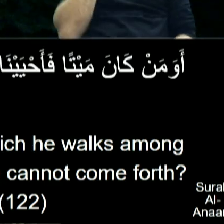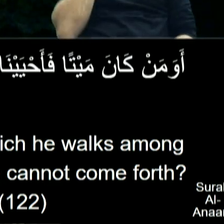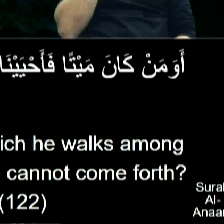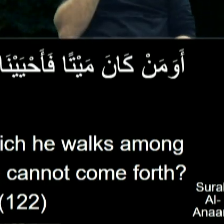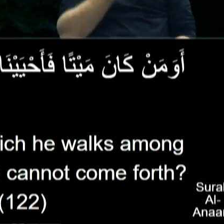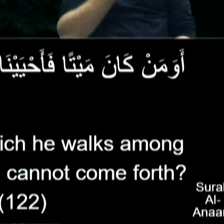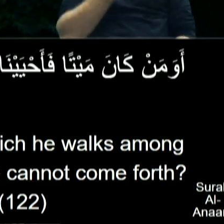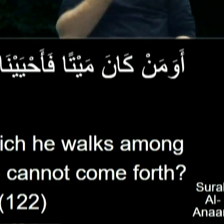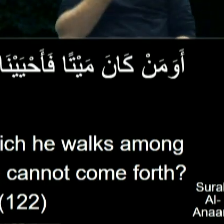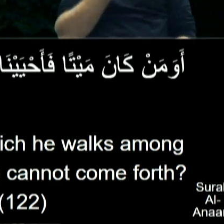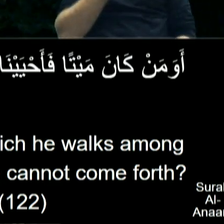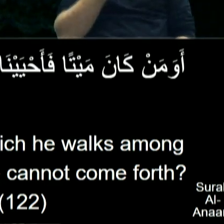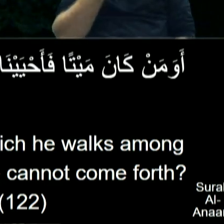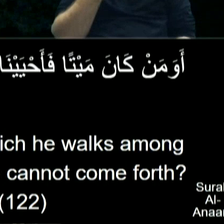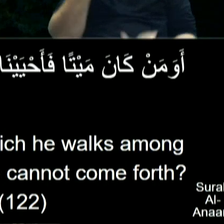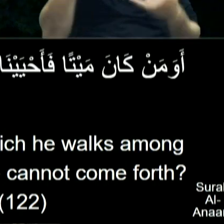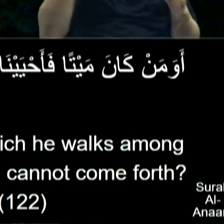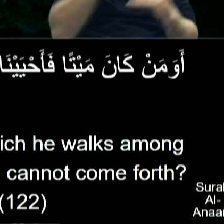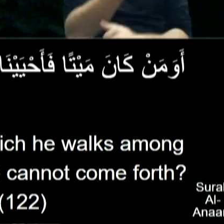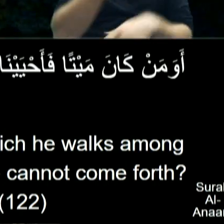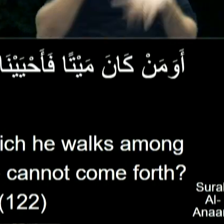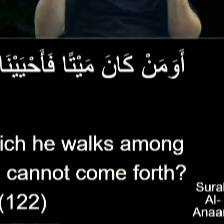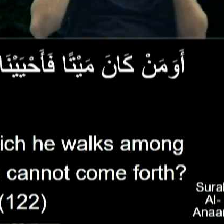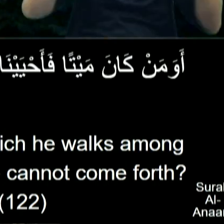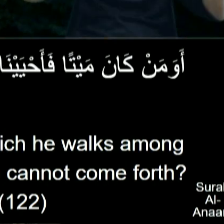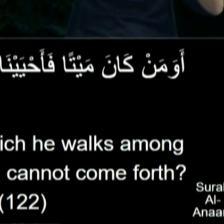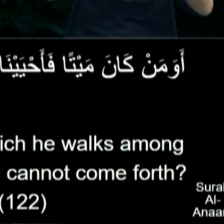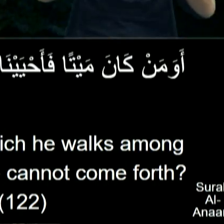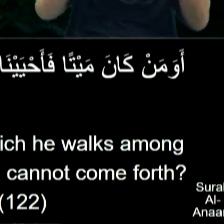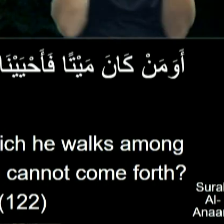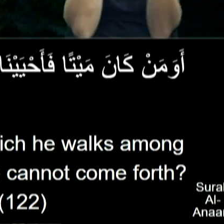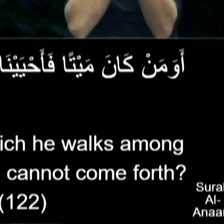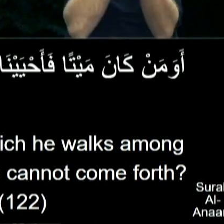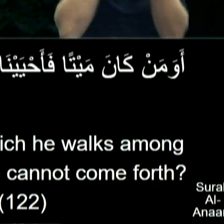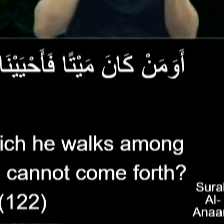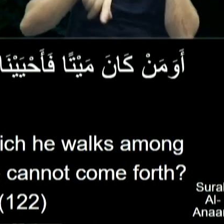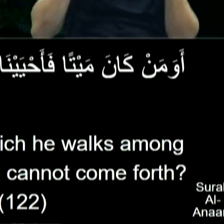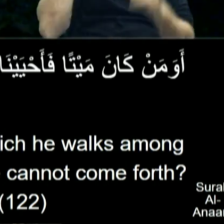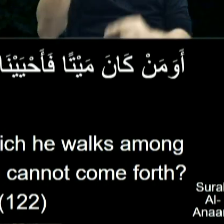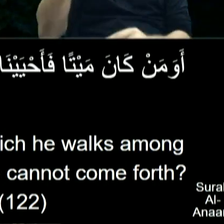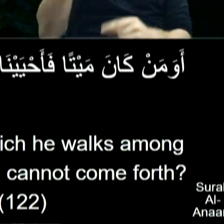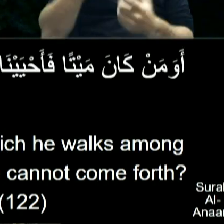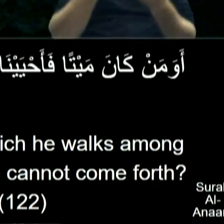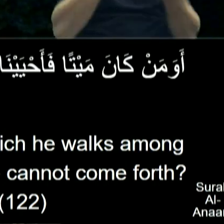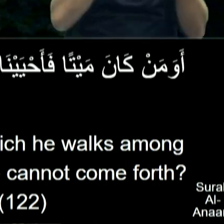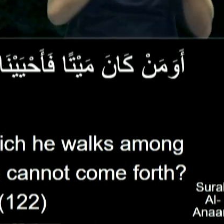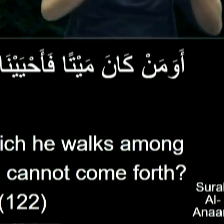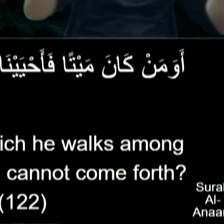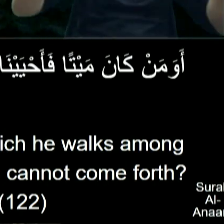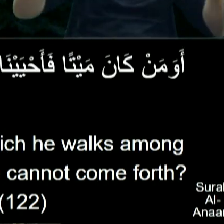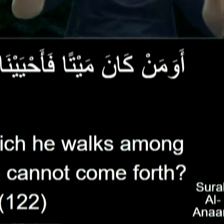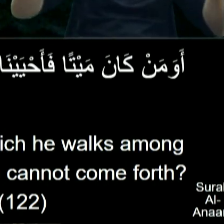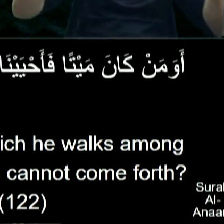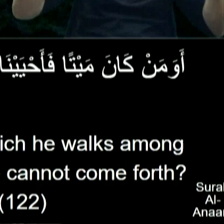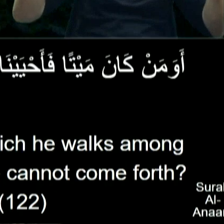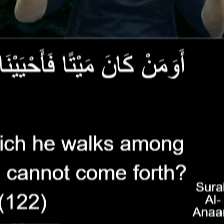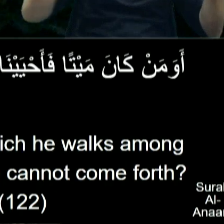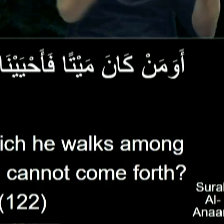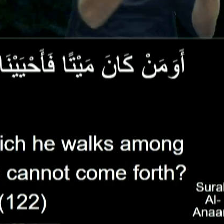veiled that light. You remove the veils, the light shines in. That was discussion from yesterday.